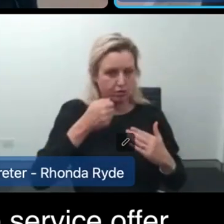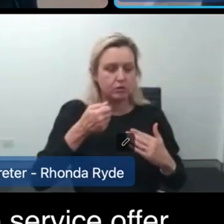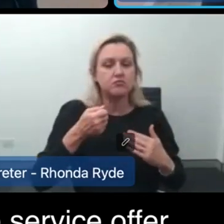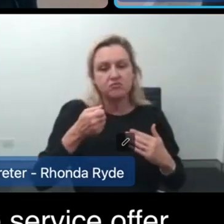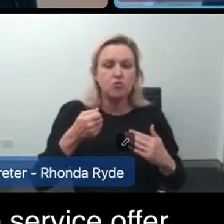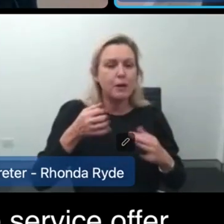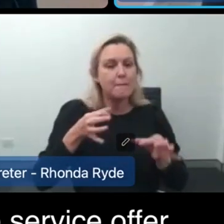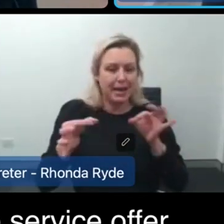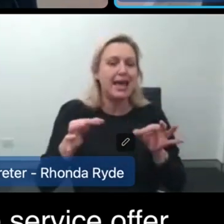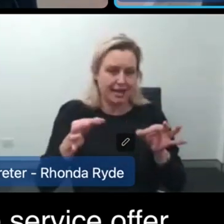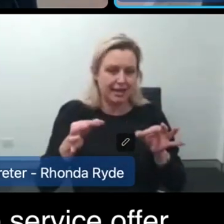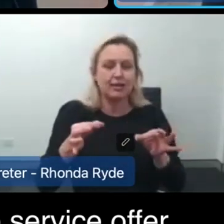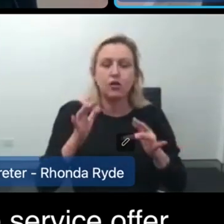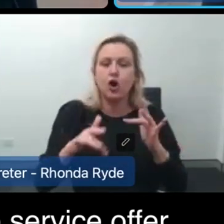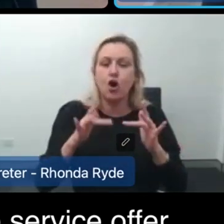the